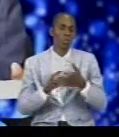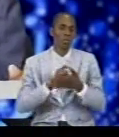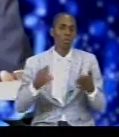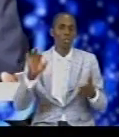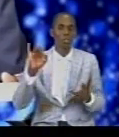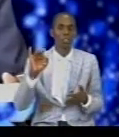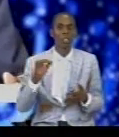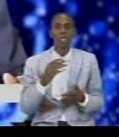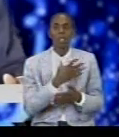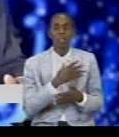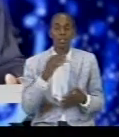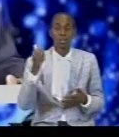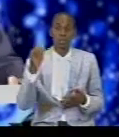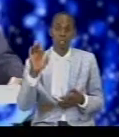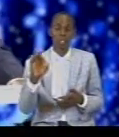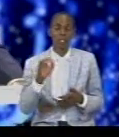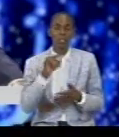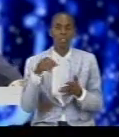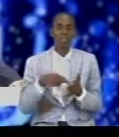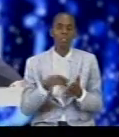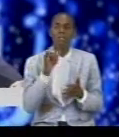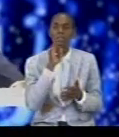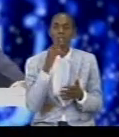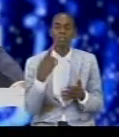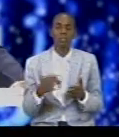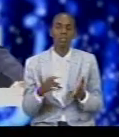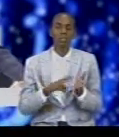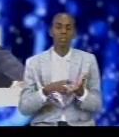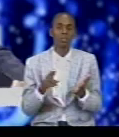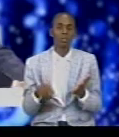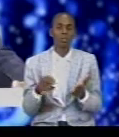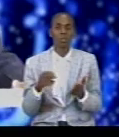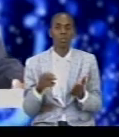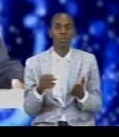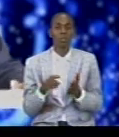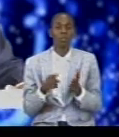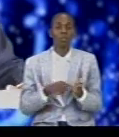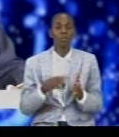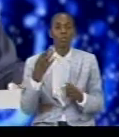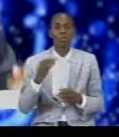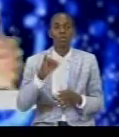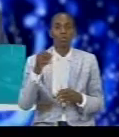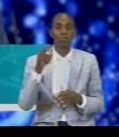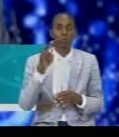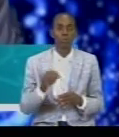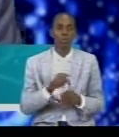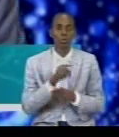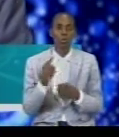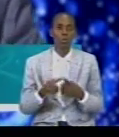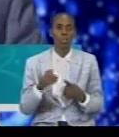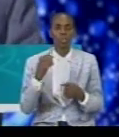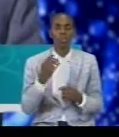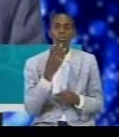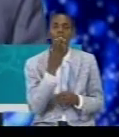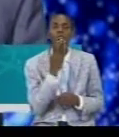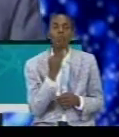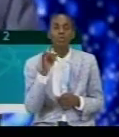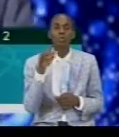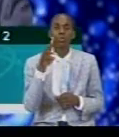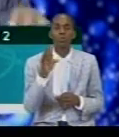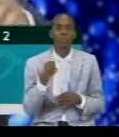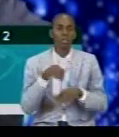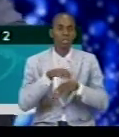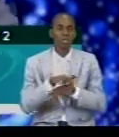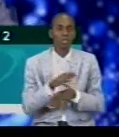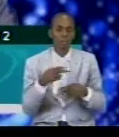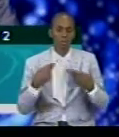is this record of John when the Jews sent priests and Levites from Jerusalem to ask him, "Who art